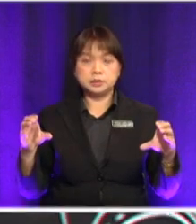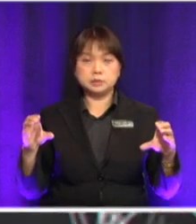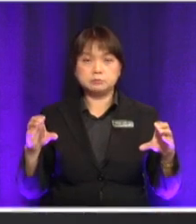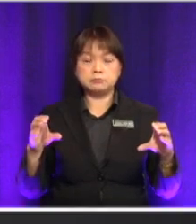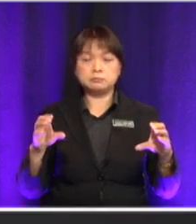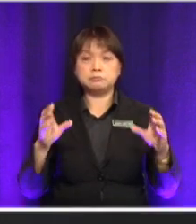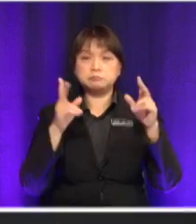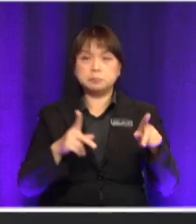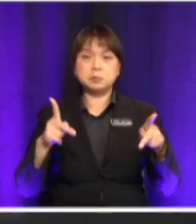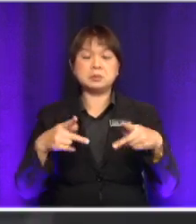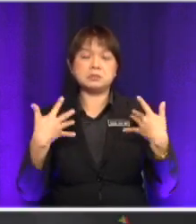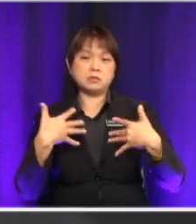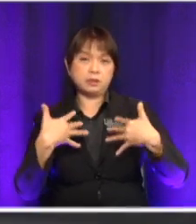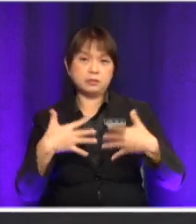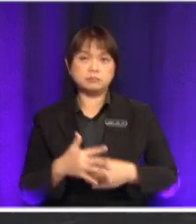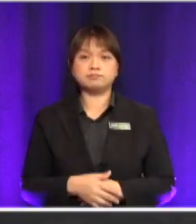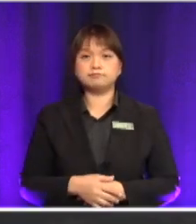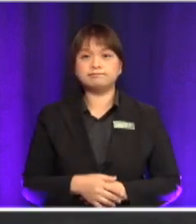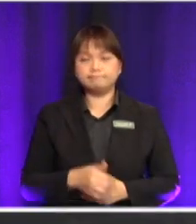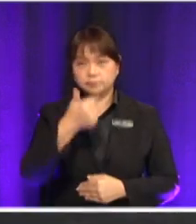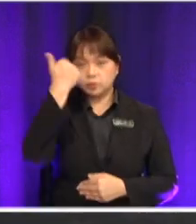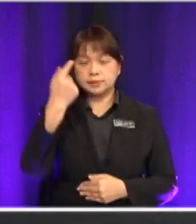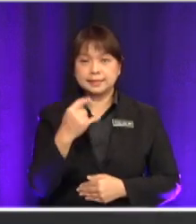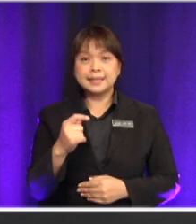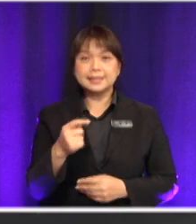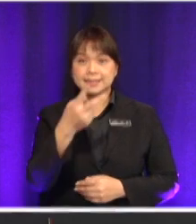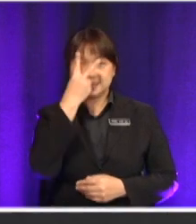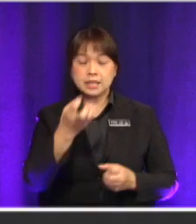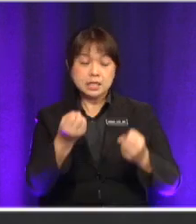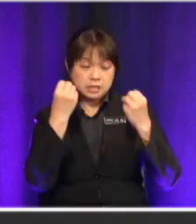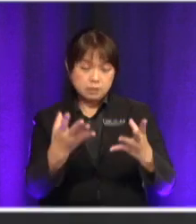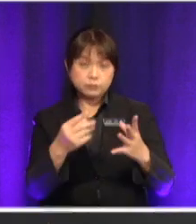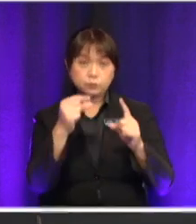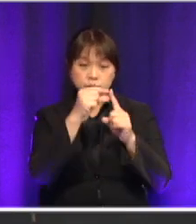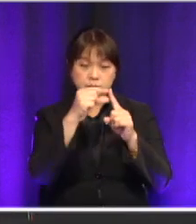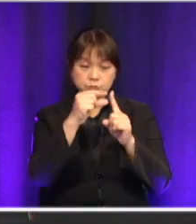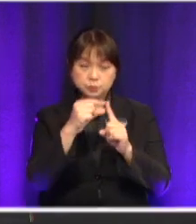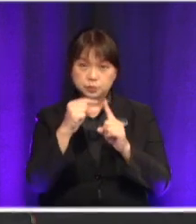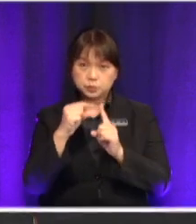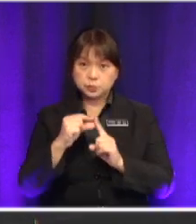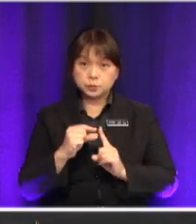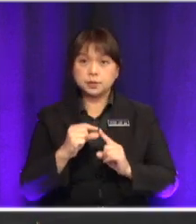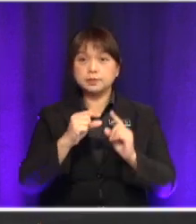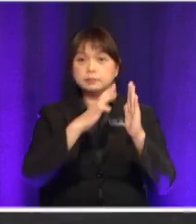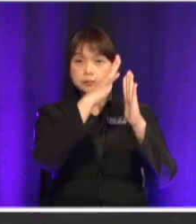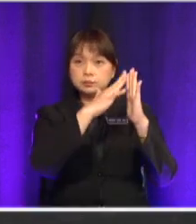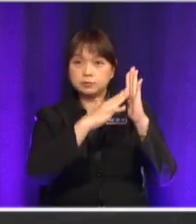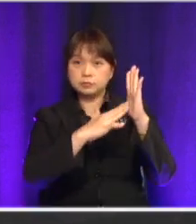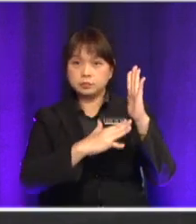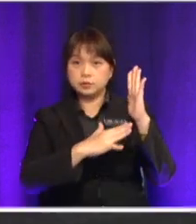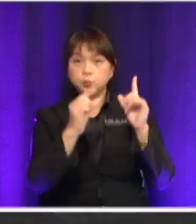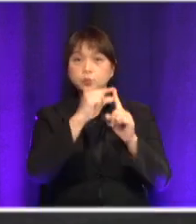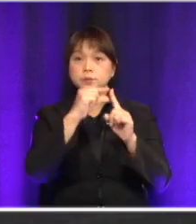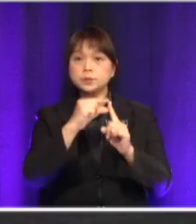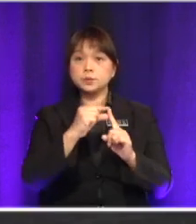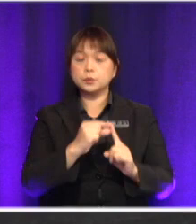panic. Yes, because they just see words. Right. I mean, who likes to see words? We prefer to look at pictures. They're more fun, isn't it? But